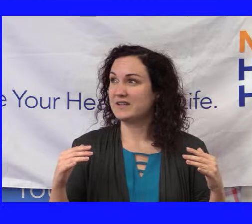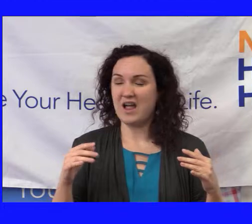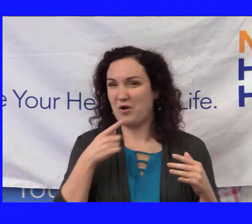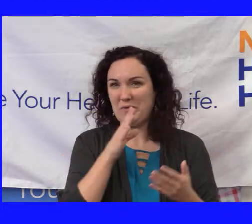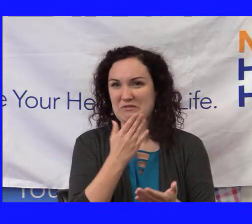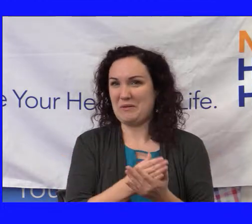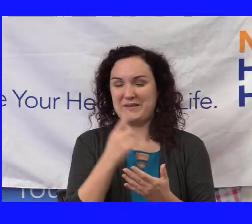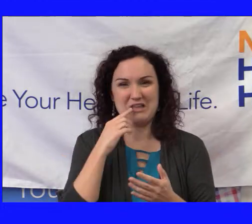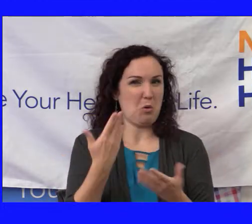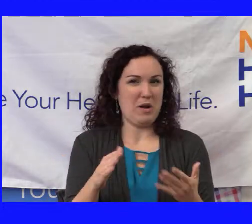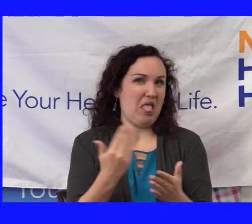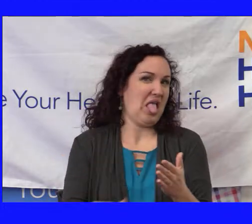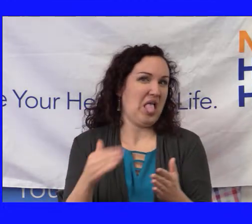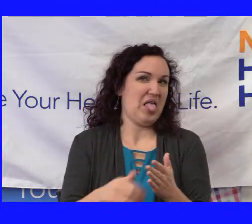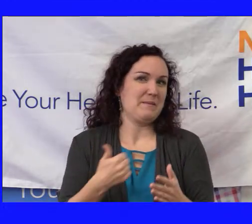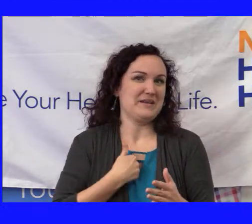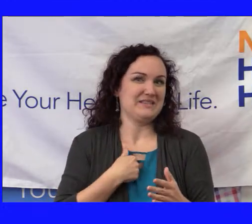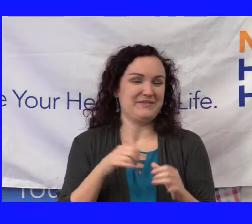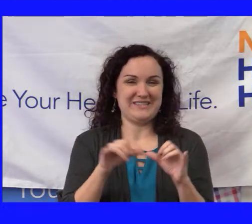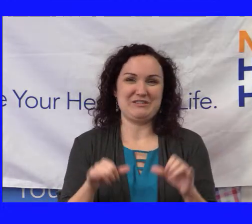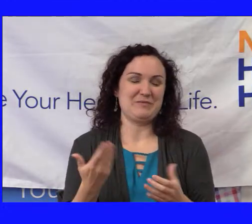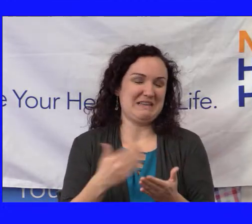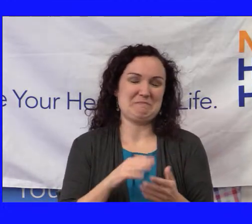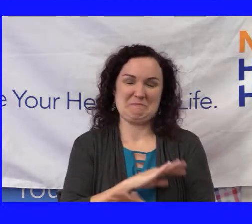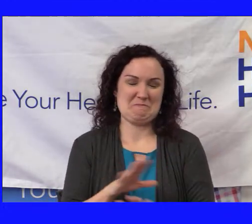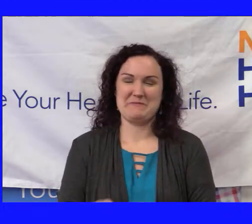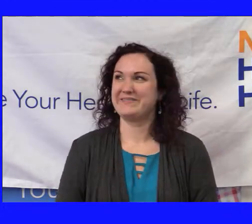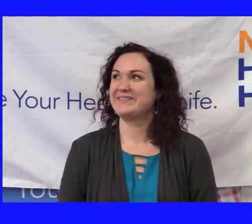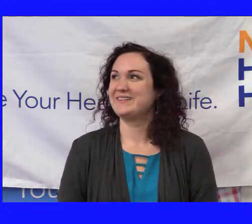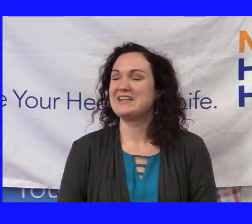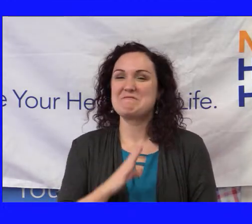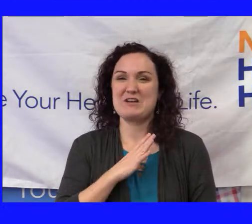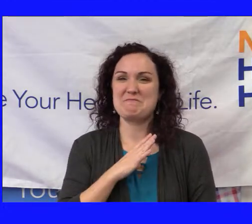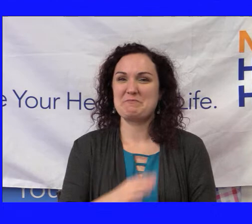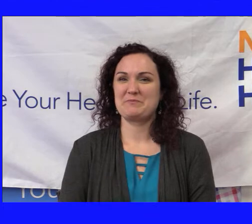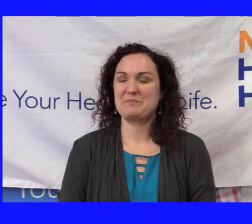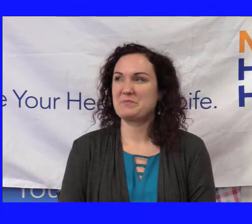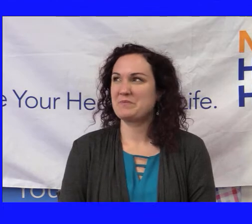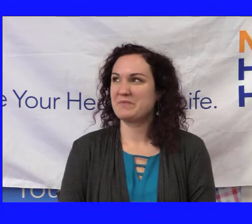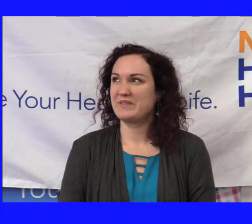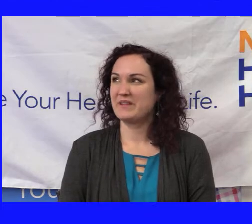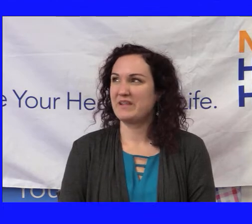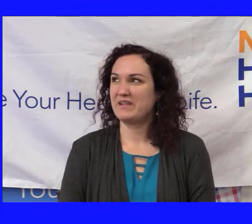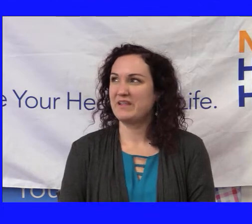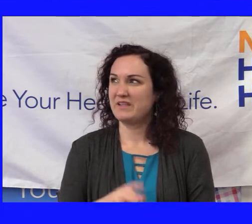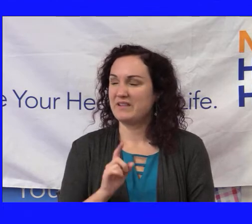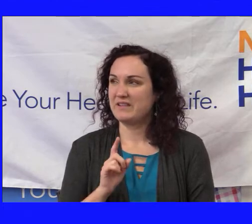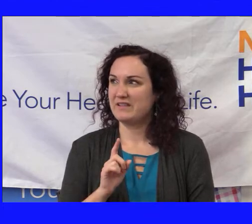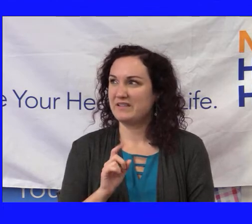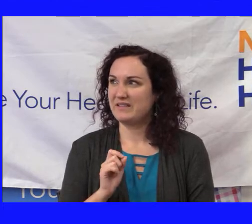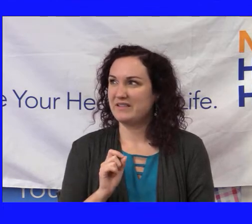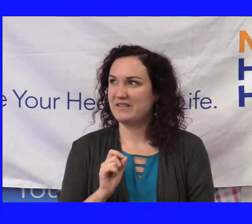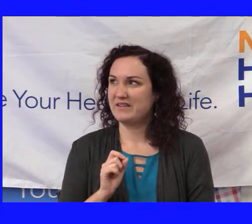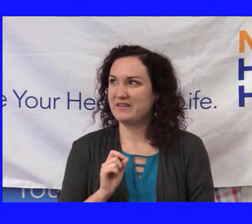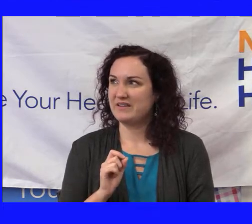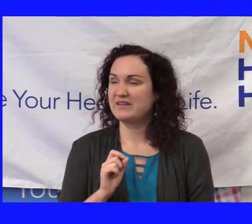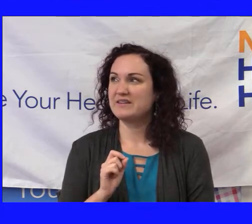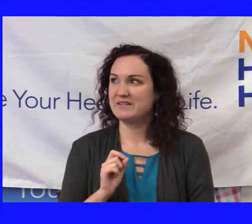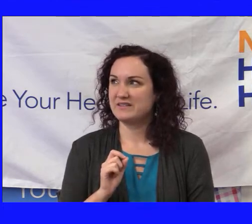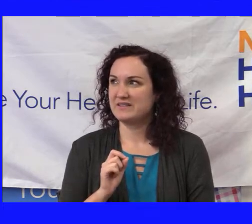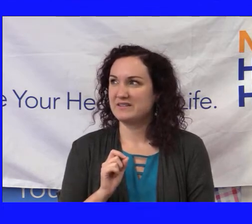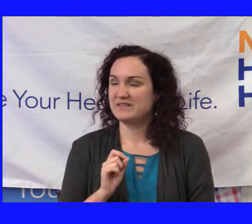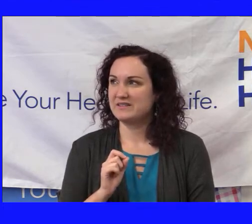myself, the system. Okay, is that we wanted to really